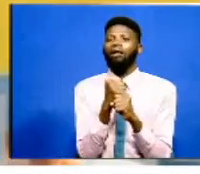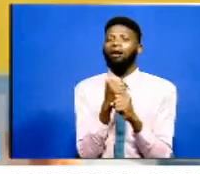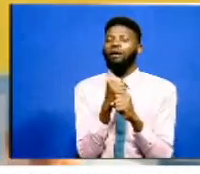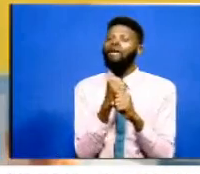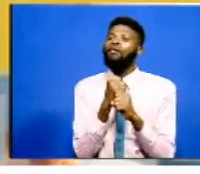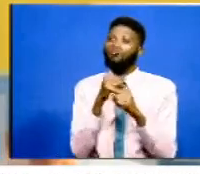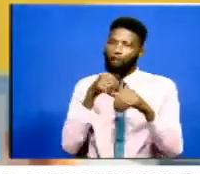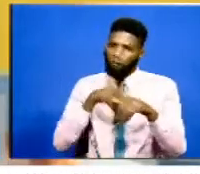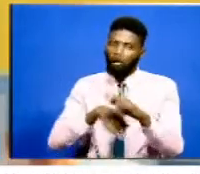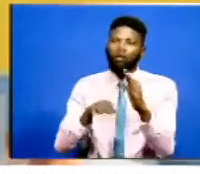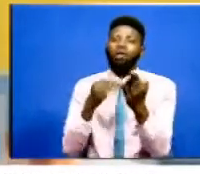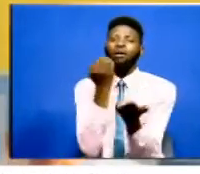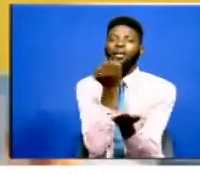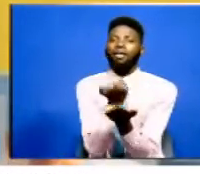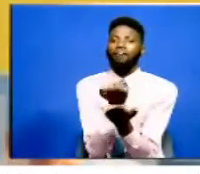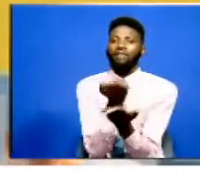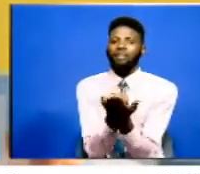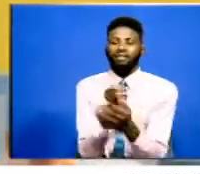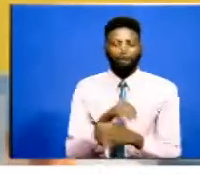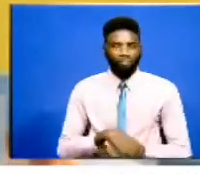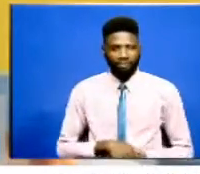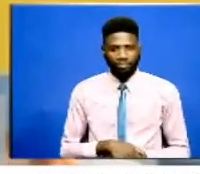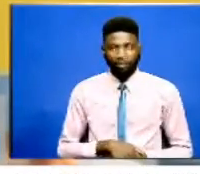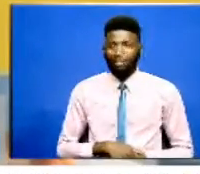approach. Council members,